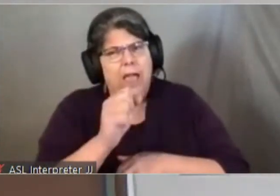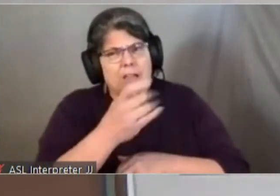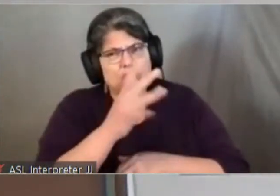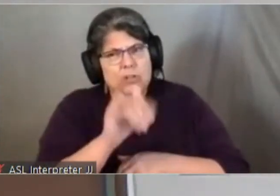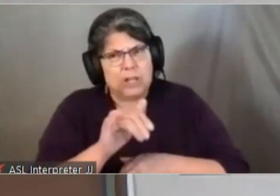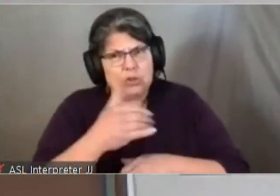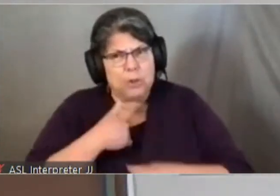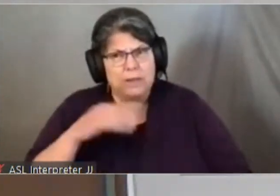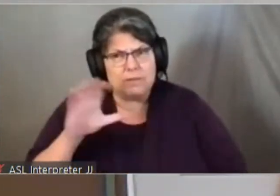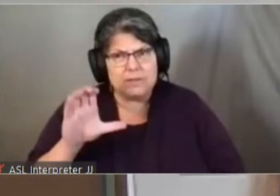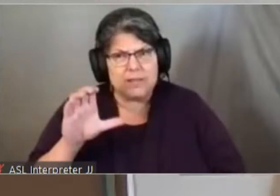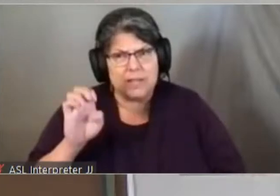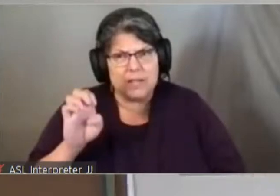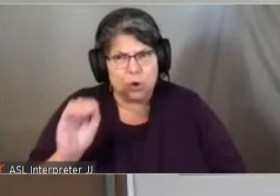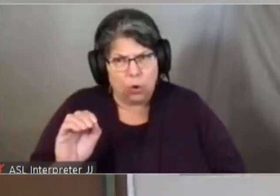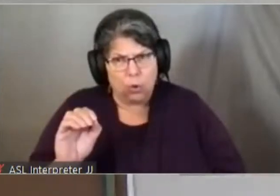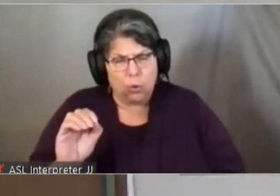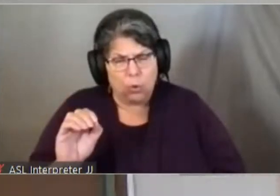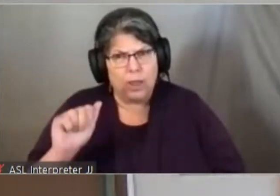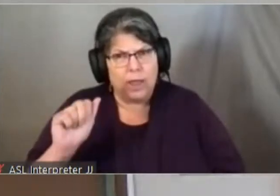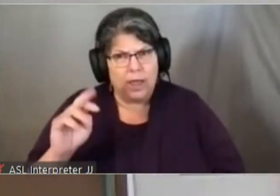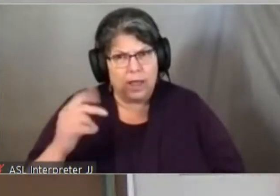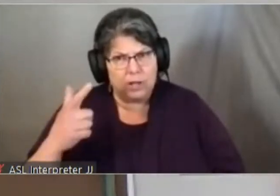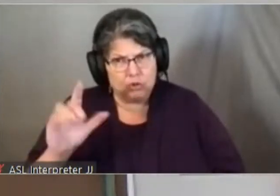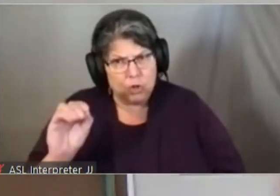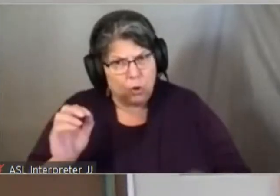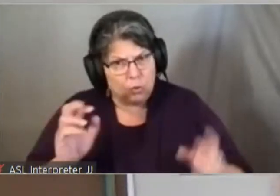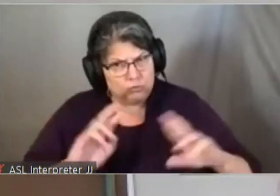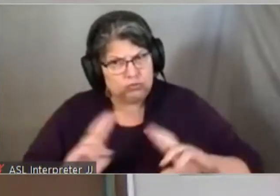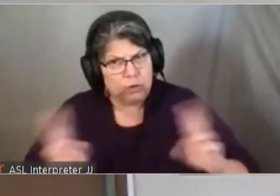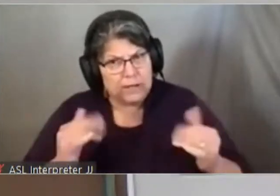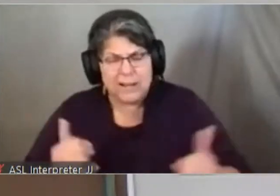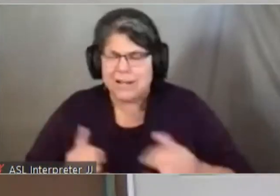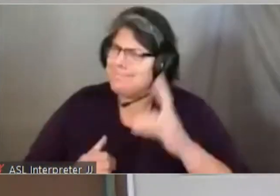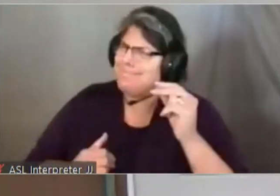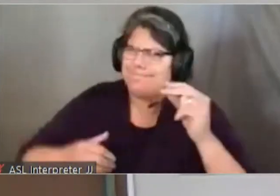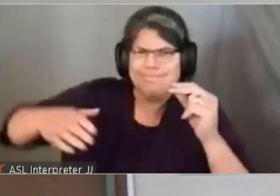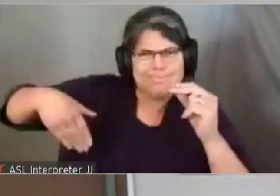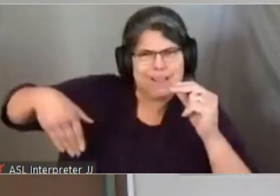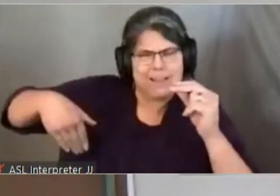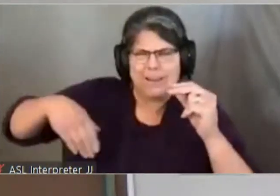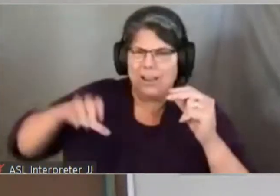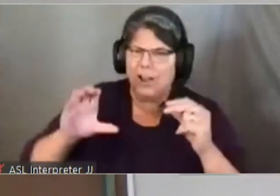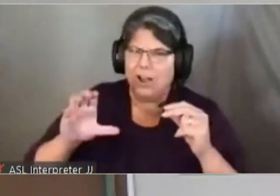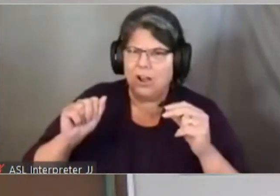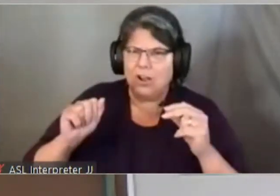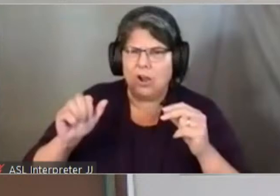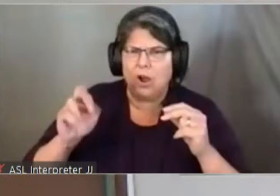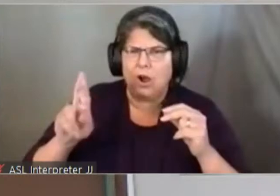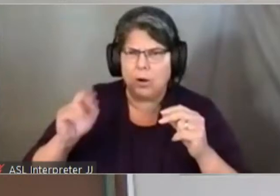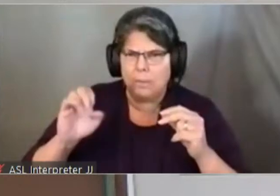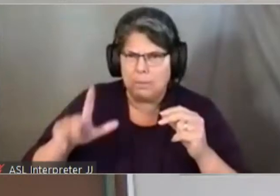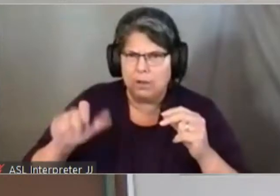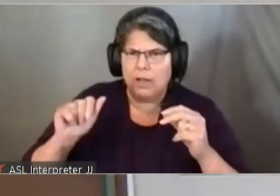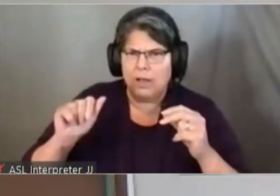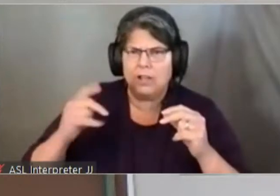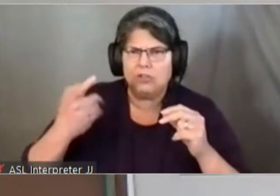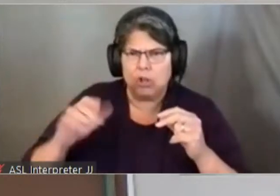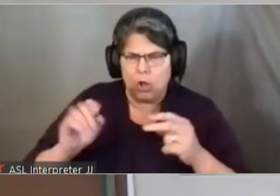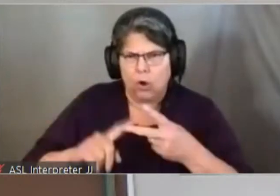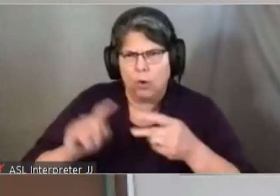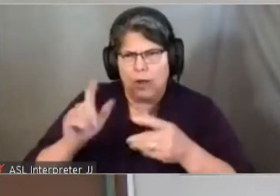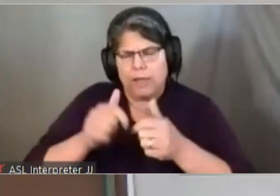We did plan to have CEO Carmel Angelo and Deputy CEO Darcy Antle join us to give